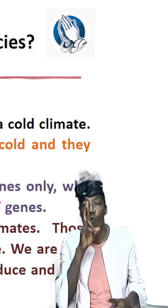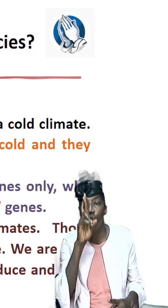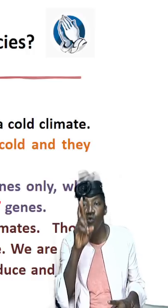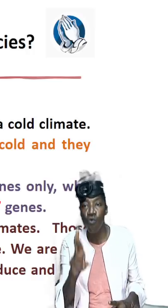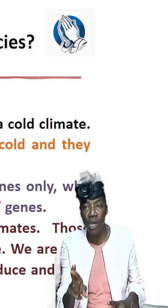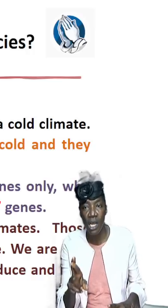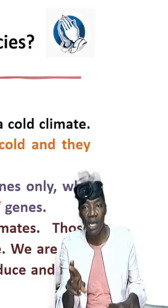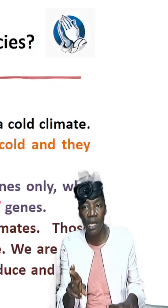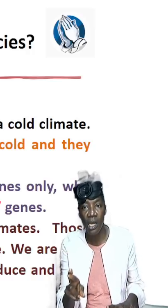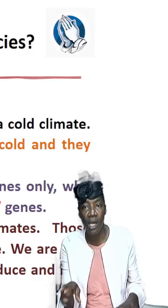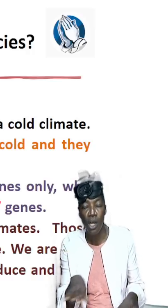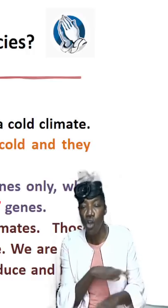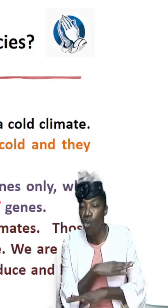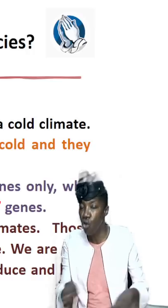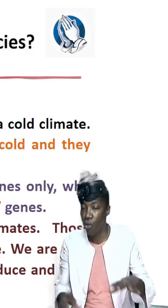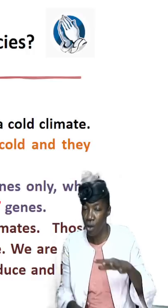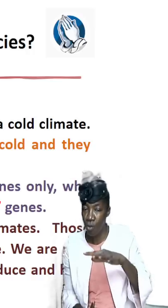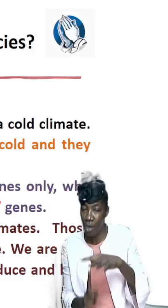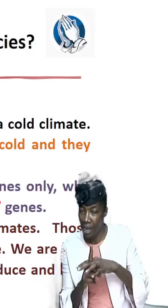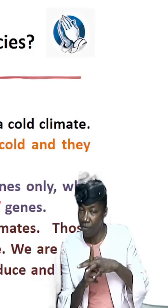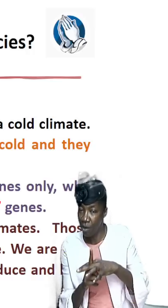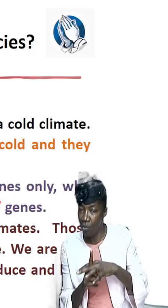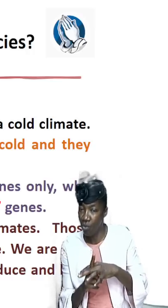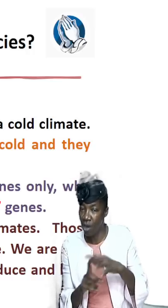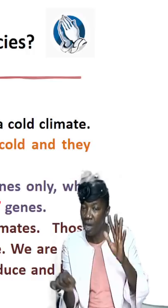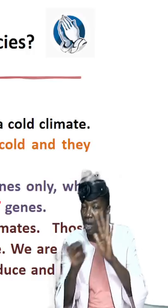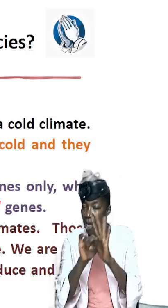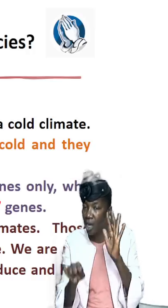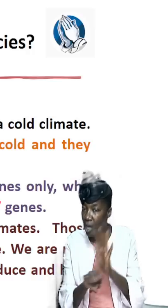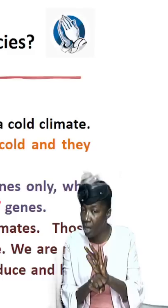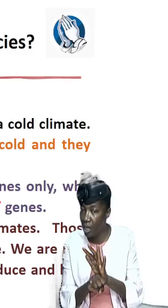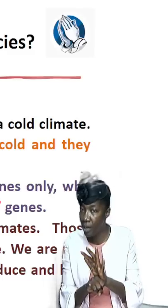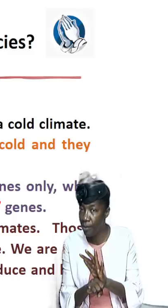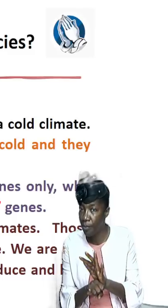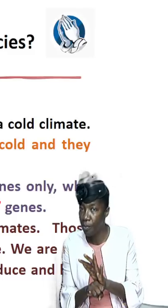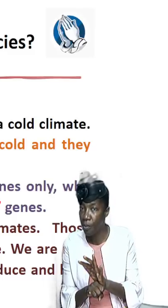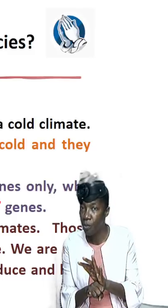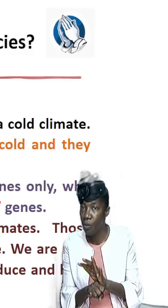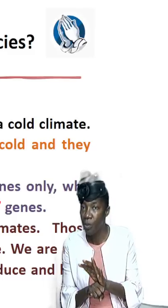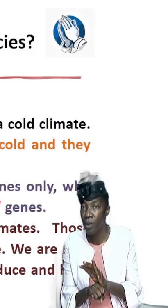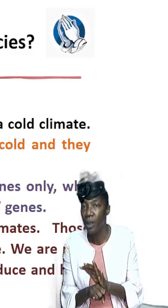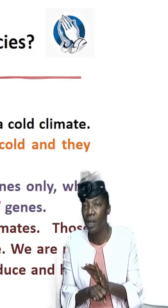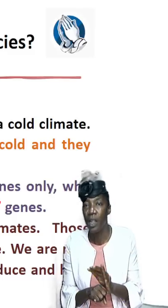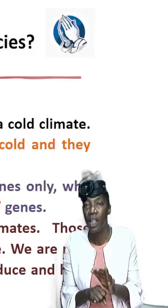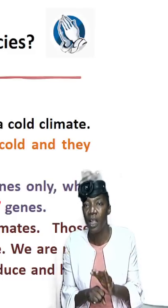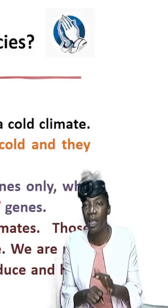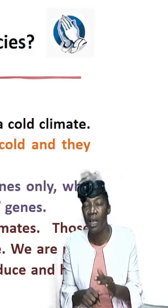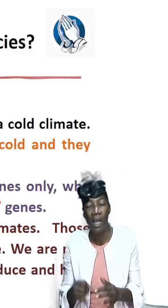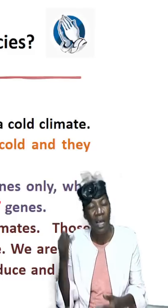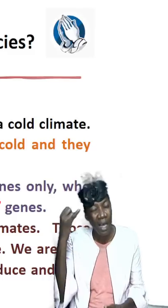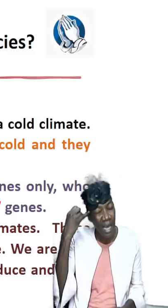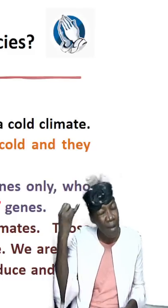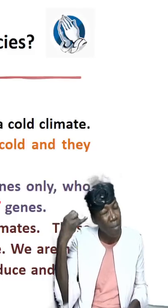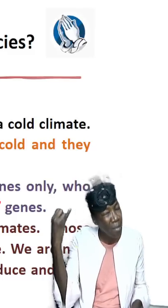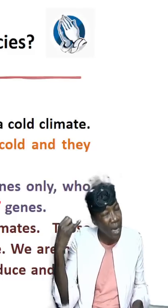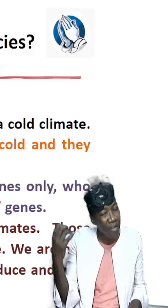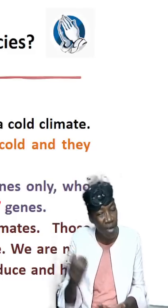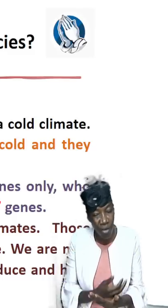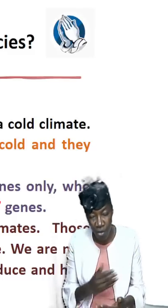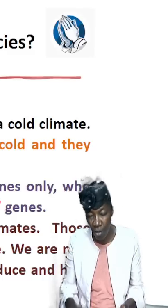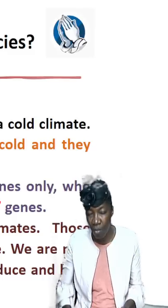These have nothing to do with evolution. This is the reality of life, brothers and sisters. So imagine some of those dogs go to a